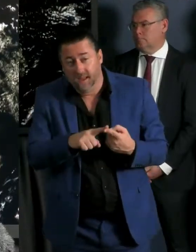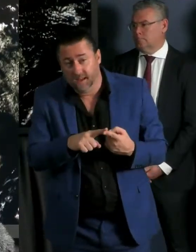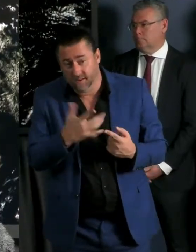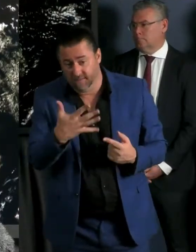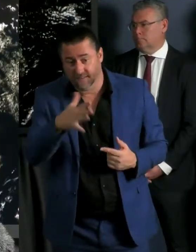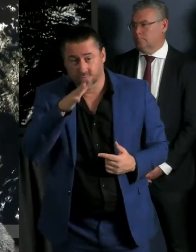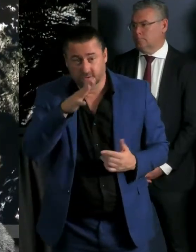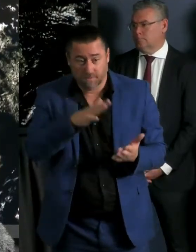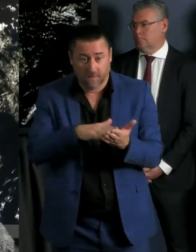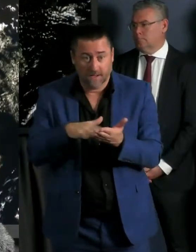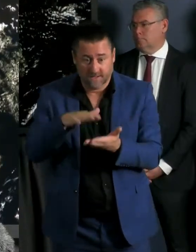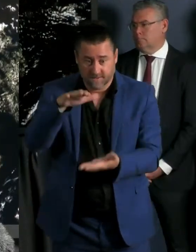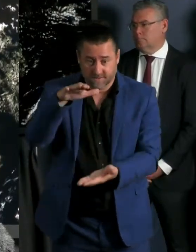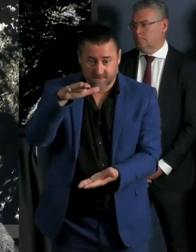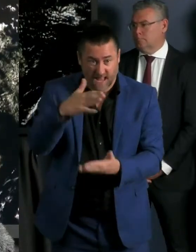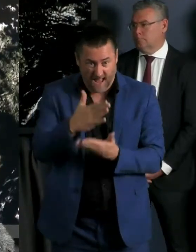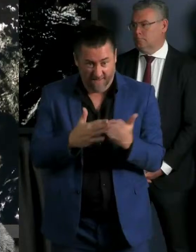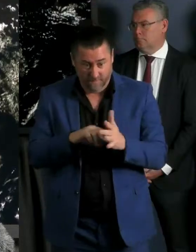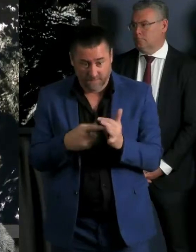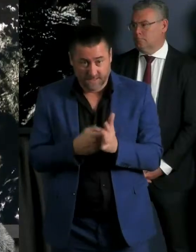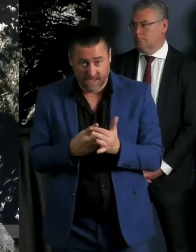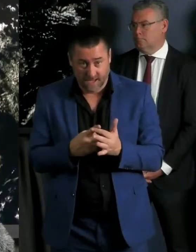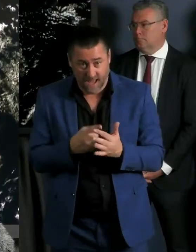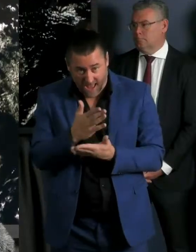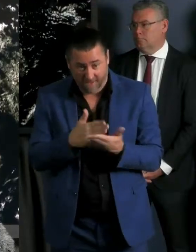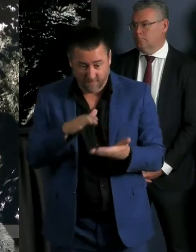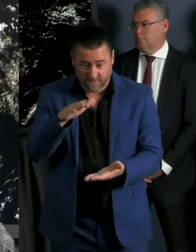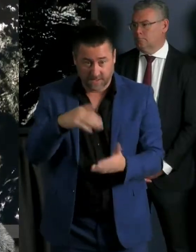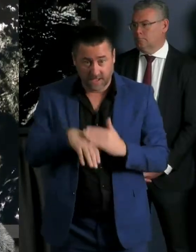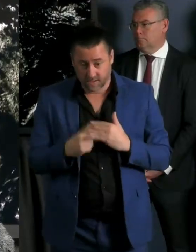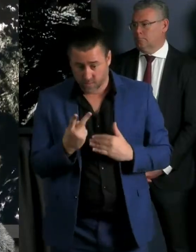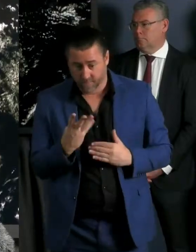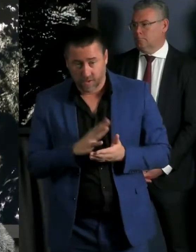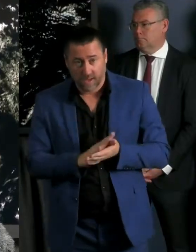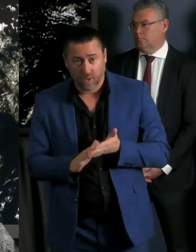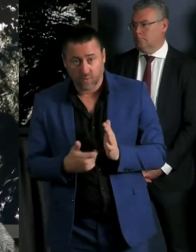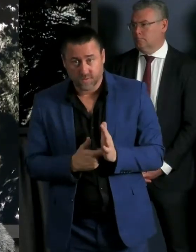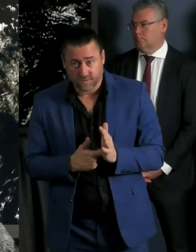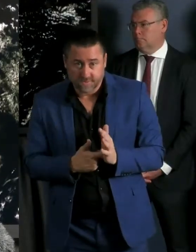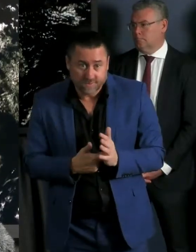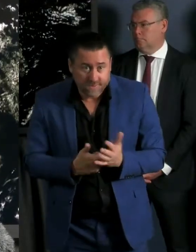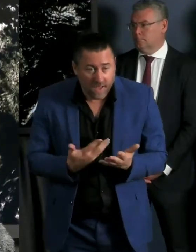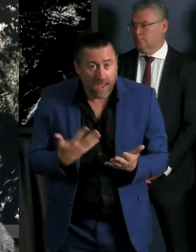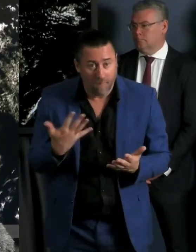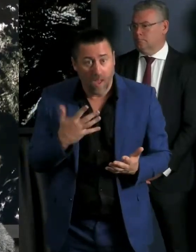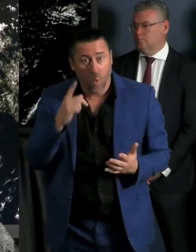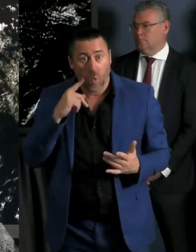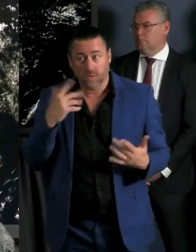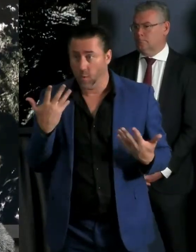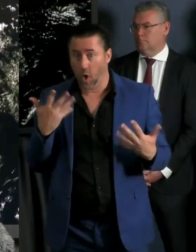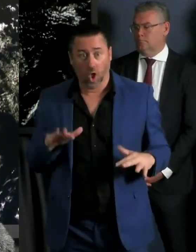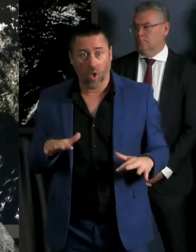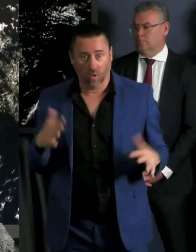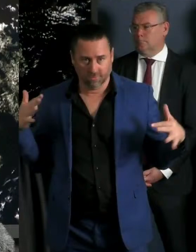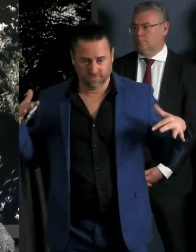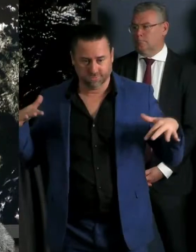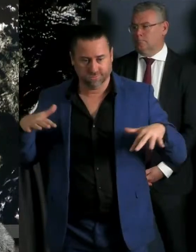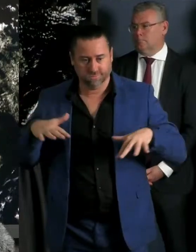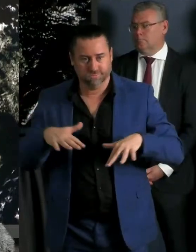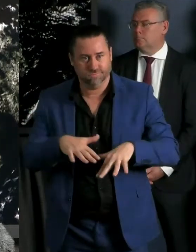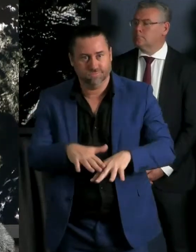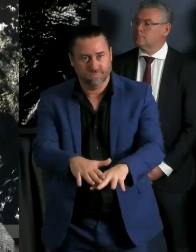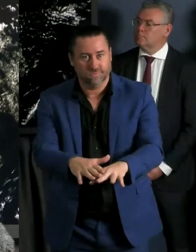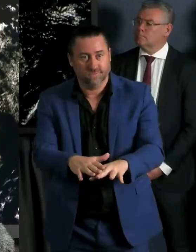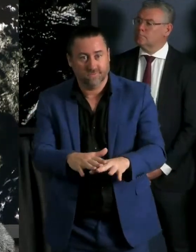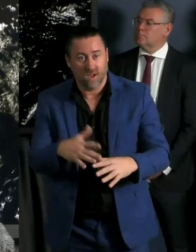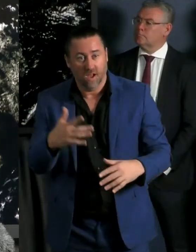500 millimetres of rain in a 24-hour period. Our low-lying areas will see flash flooding, and we may see some of our